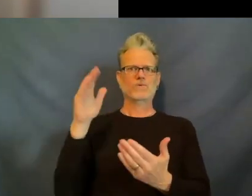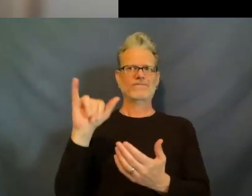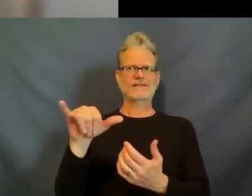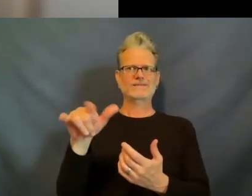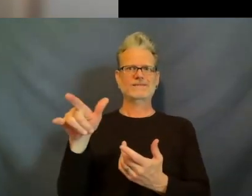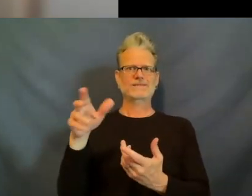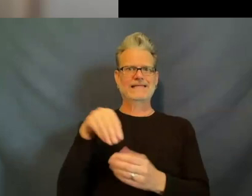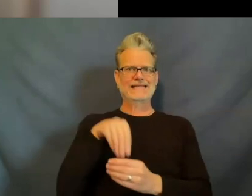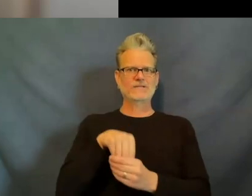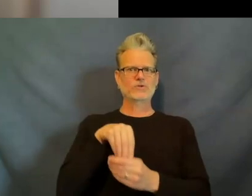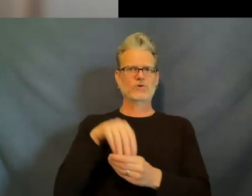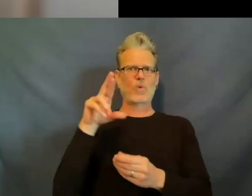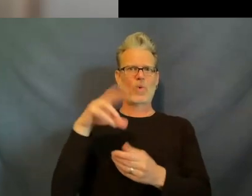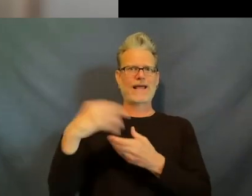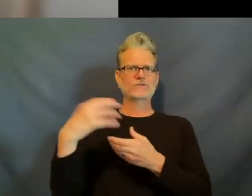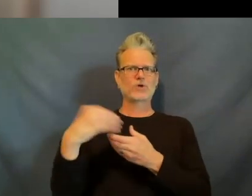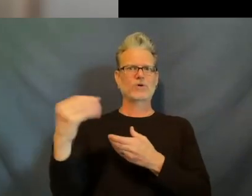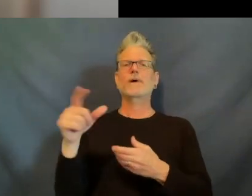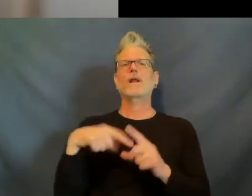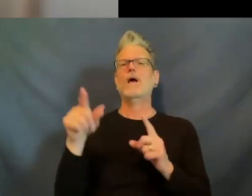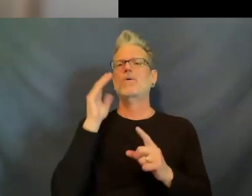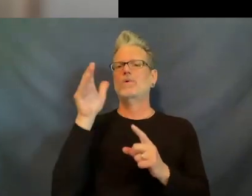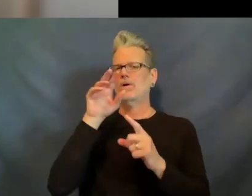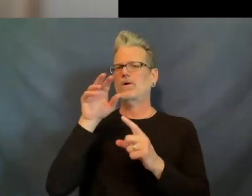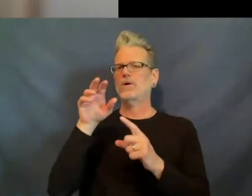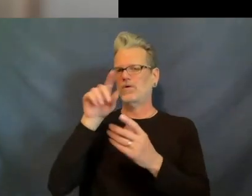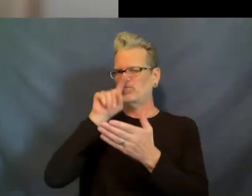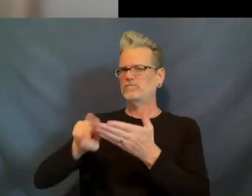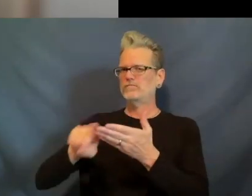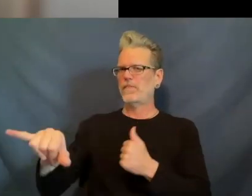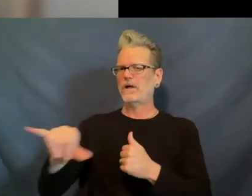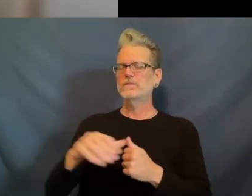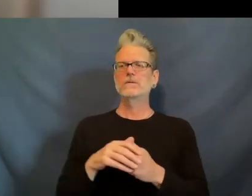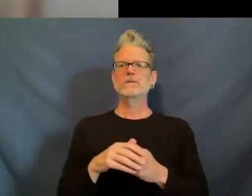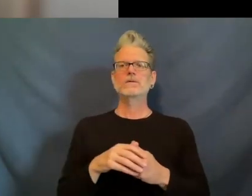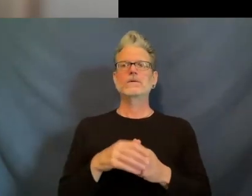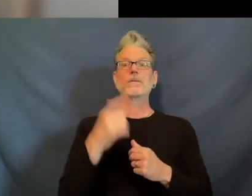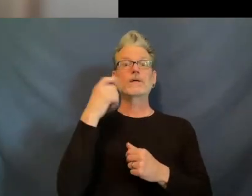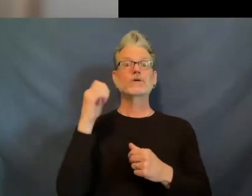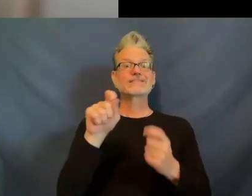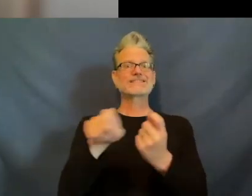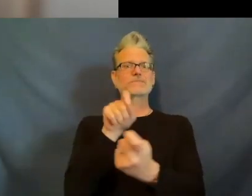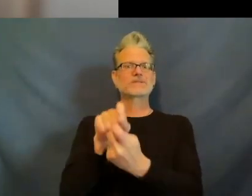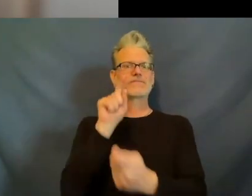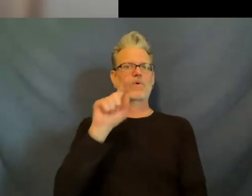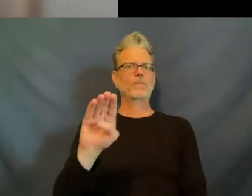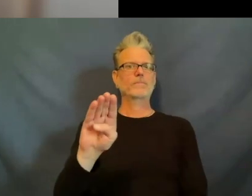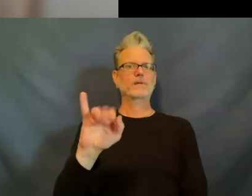but I will look into that. And I'm just, because it's specific to BIA trust